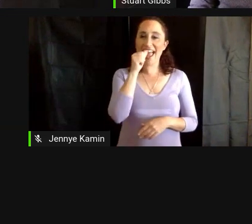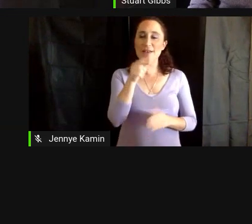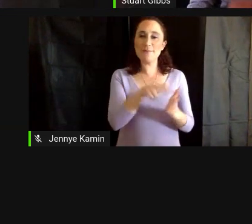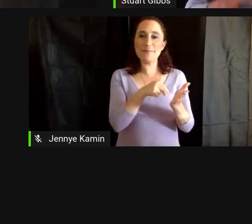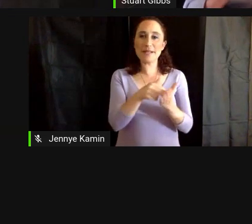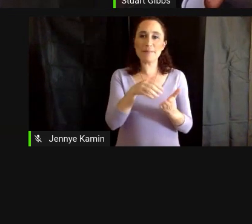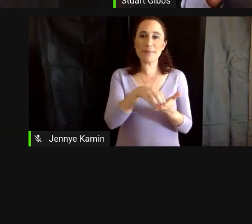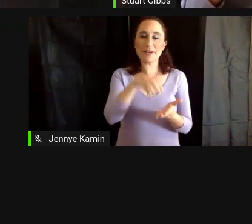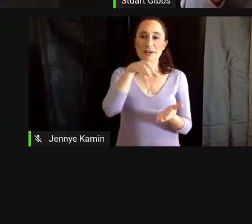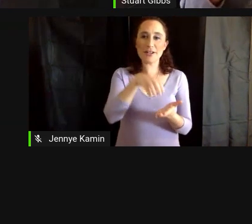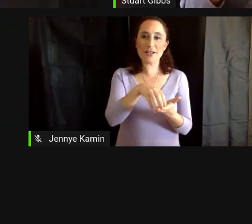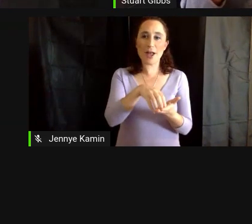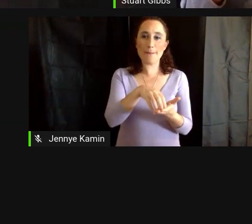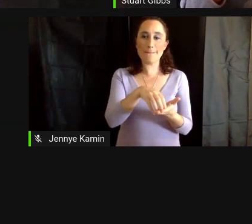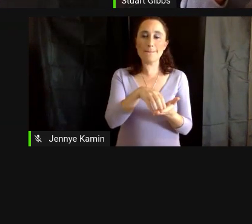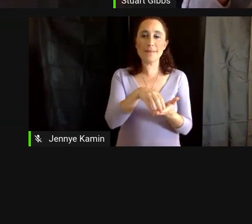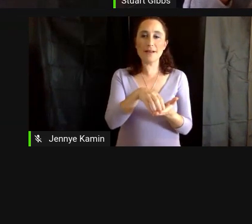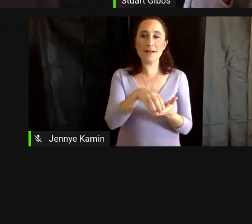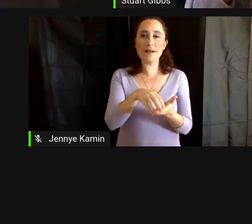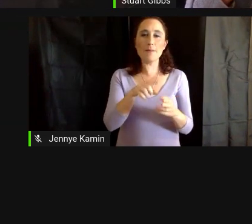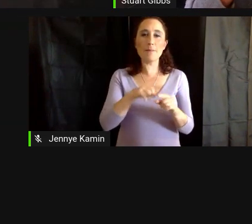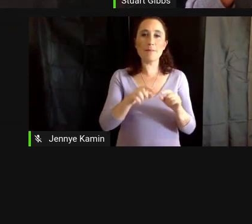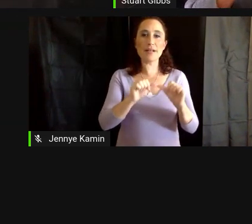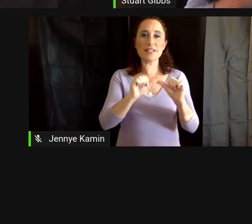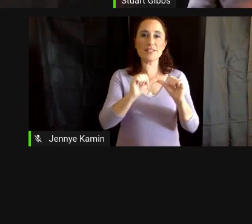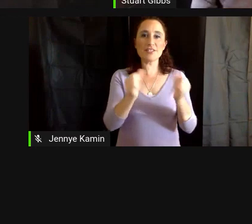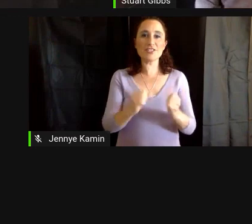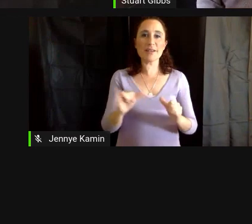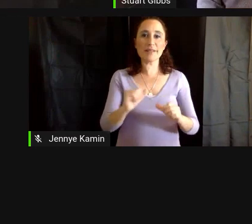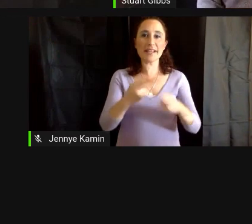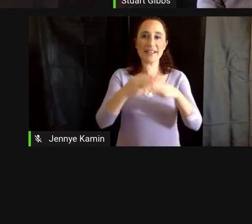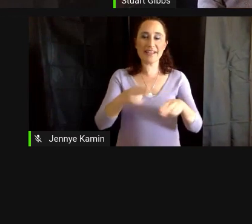Okay. It's a different, a different feeling.